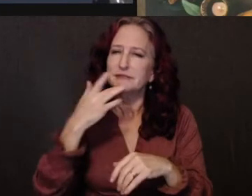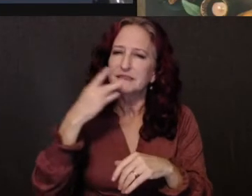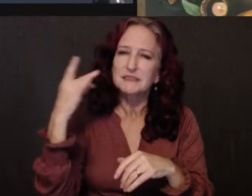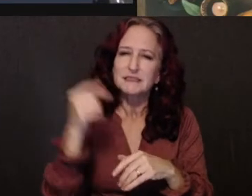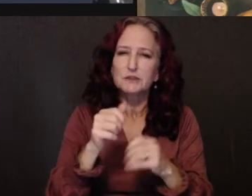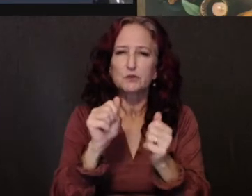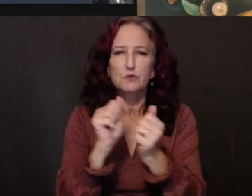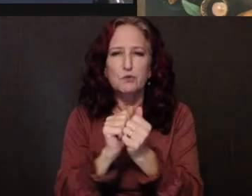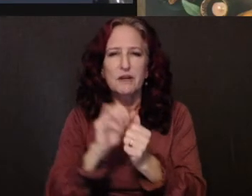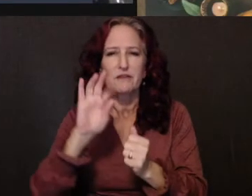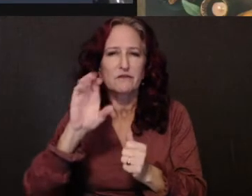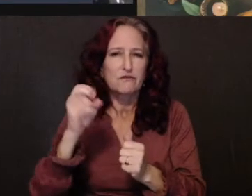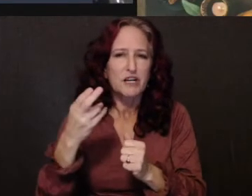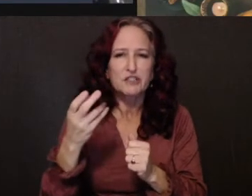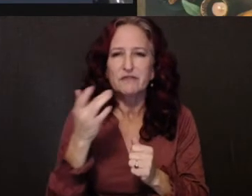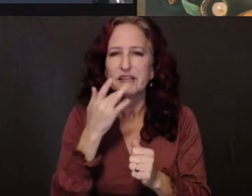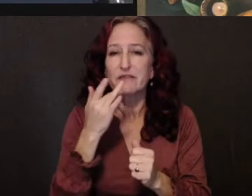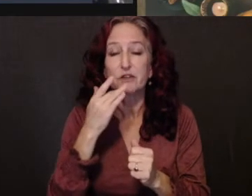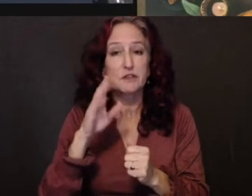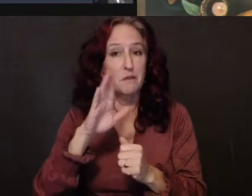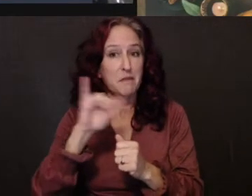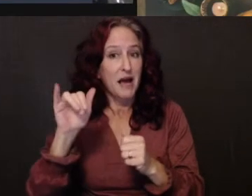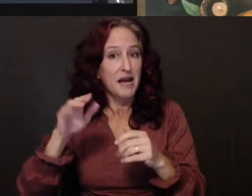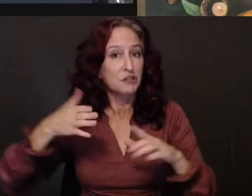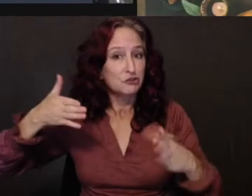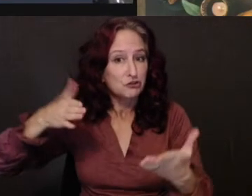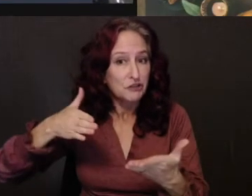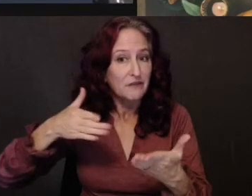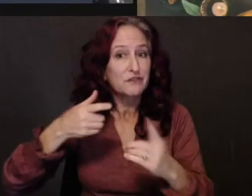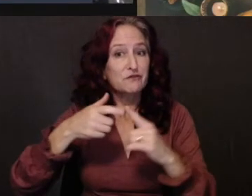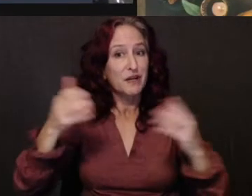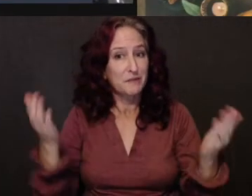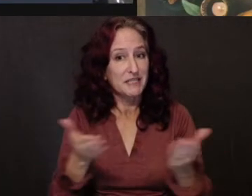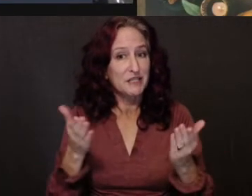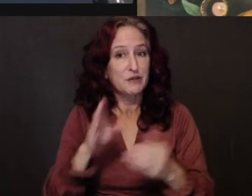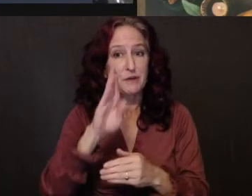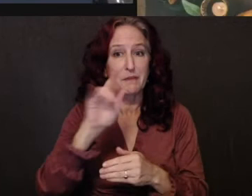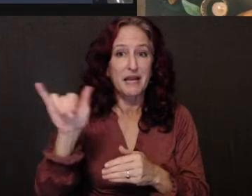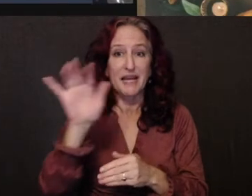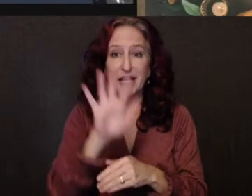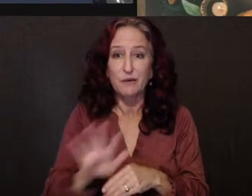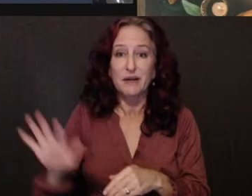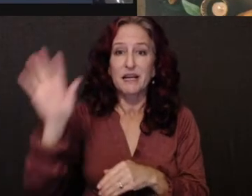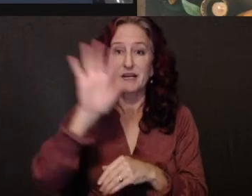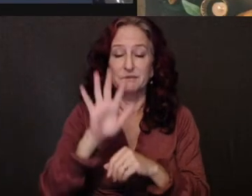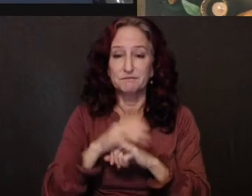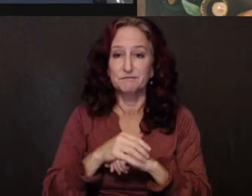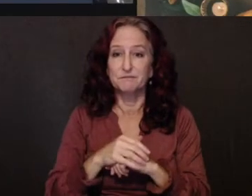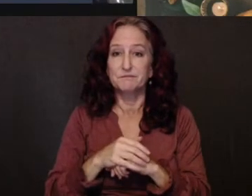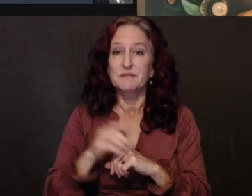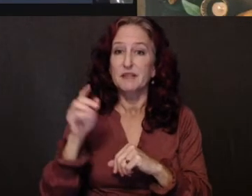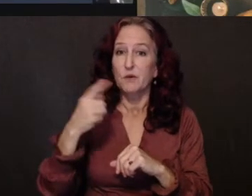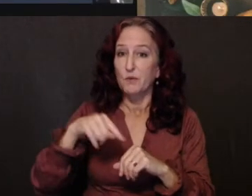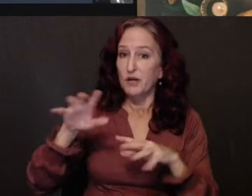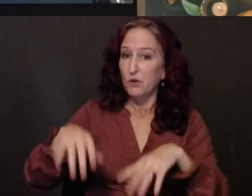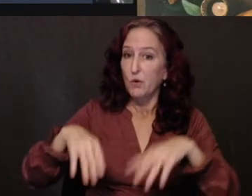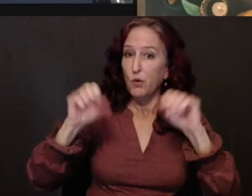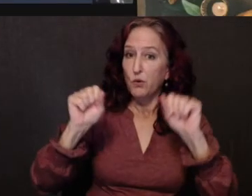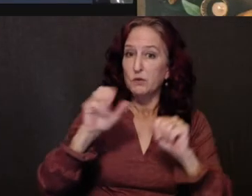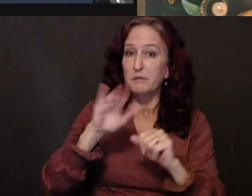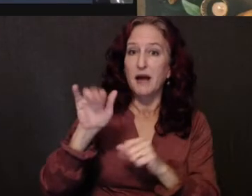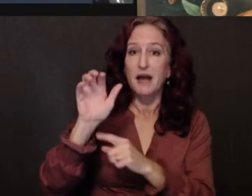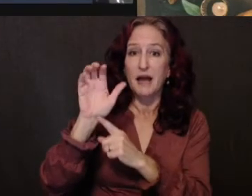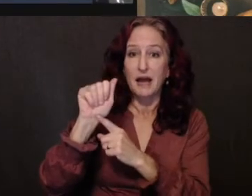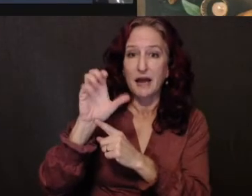sustainable dishes that are rich with diverse flavors and textures by Bay Area-based chefs that we feel are leaders in the culinary